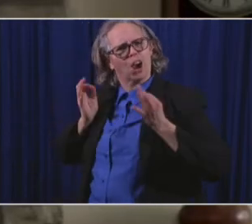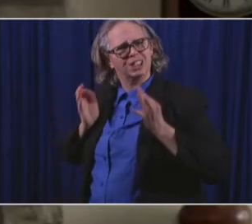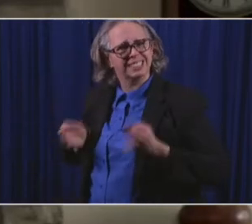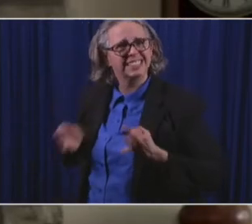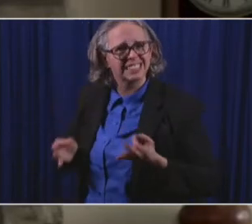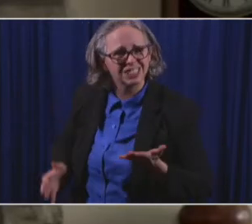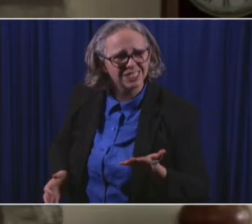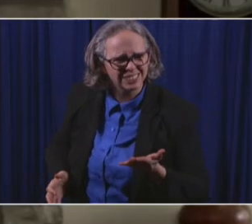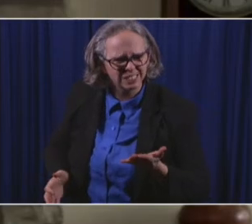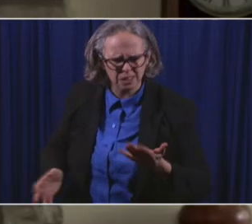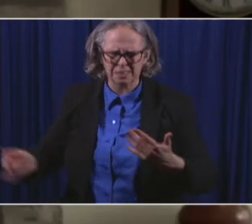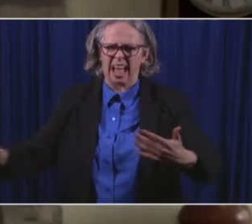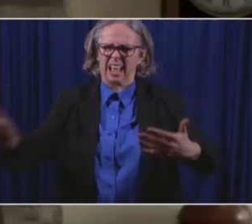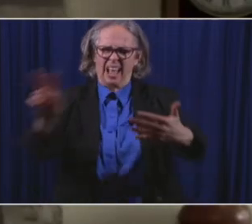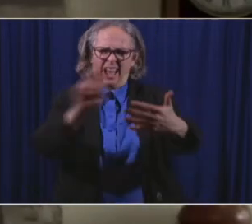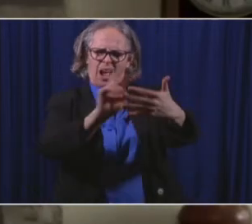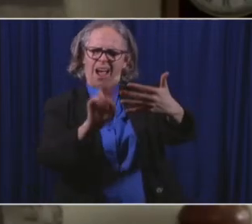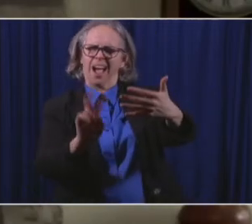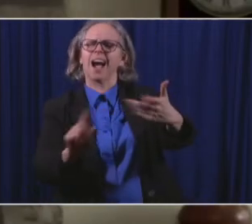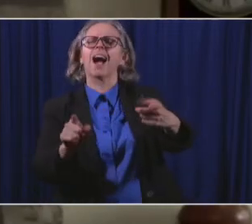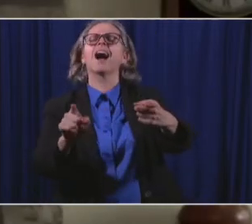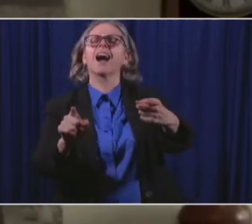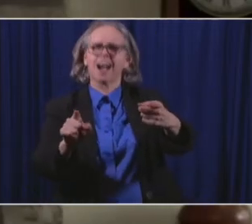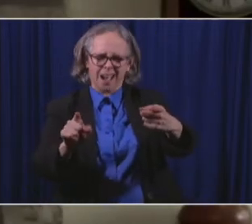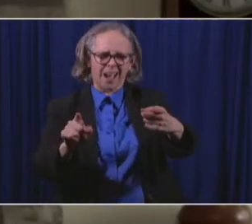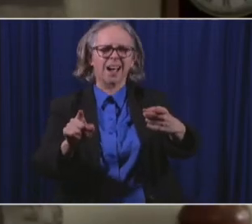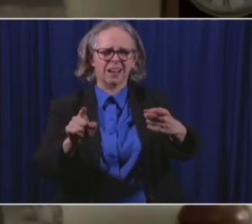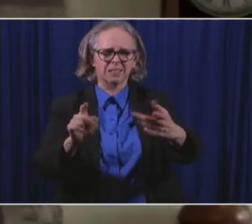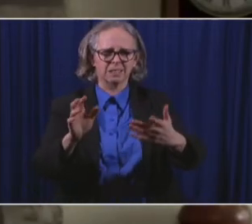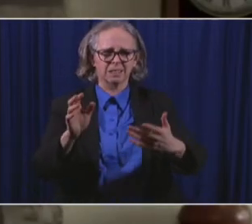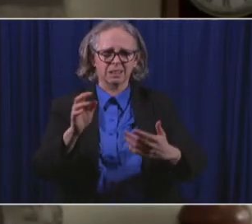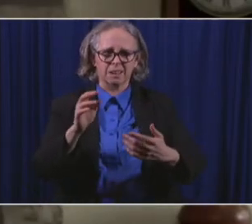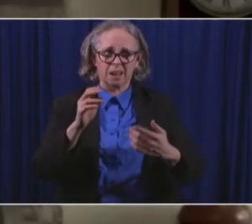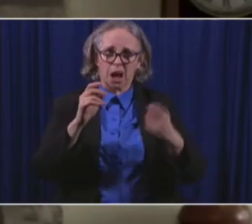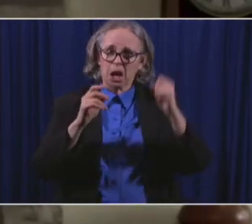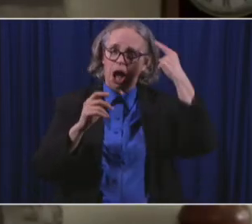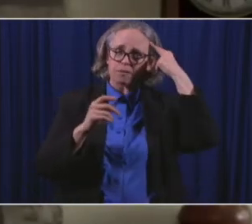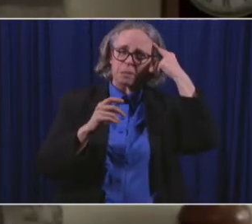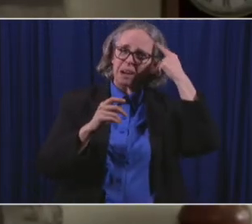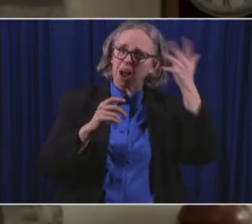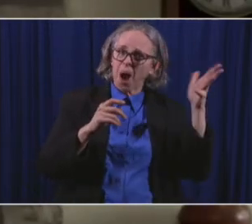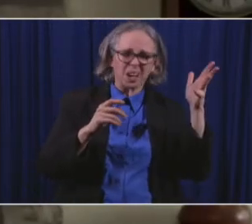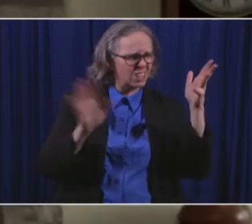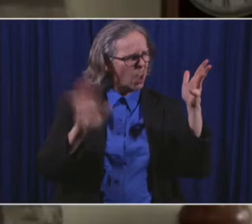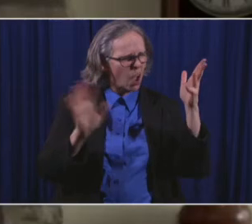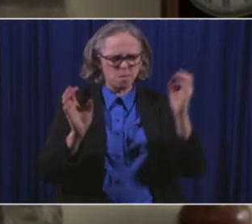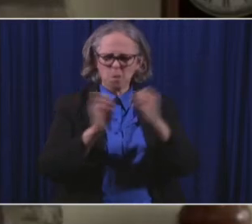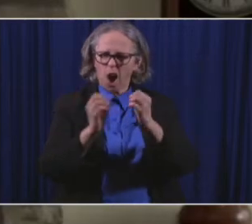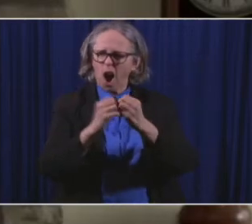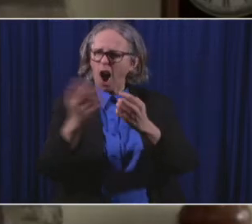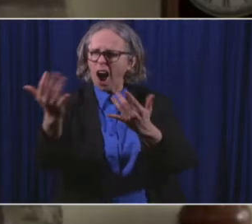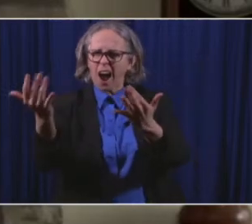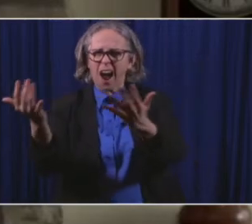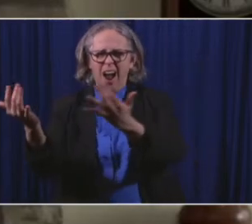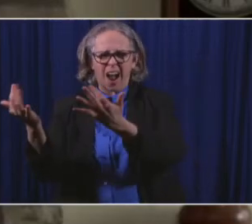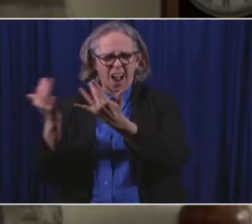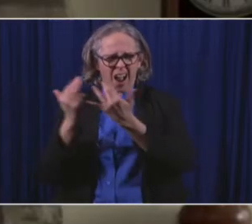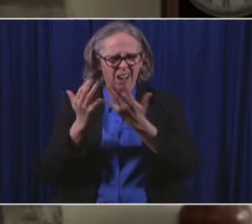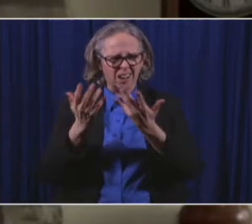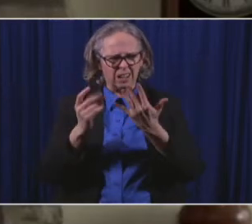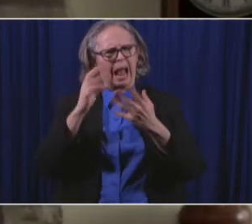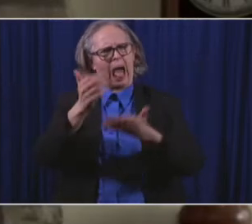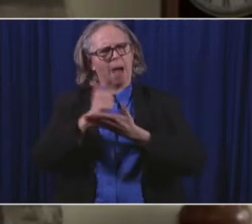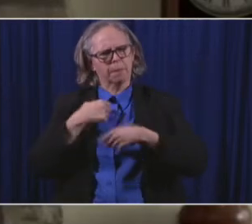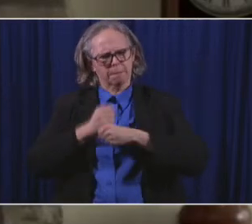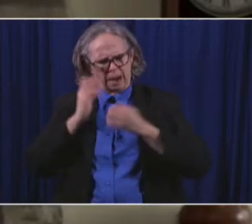the priorities, not just of government should be, but what their individual priorities should be, or their own, that particular nonprofit or organization.